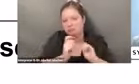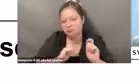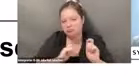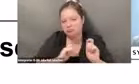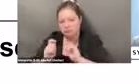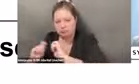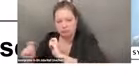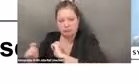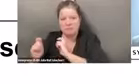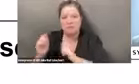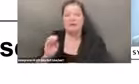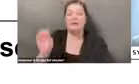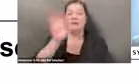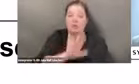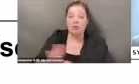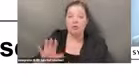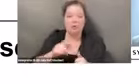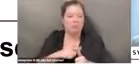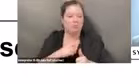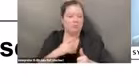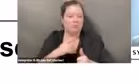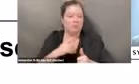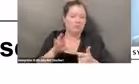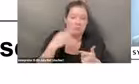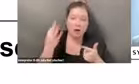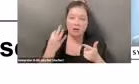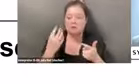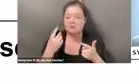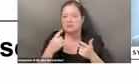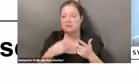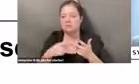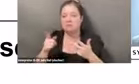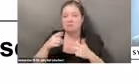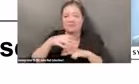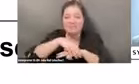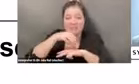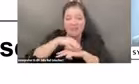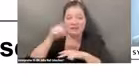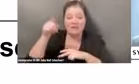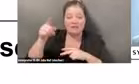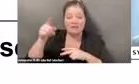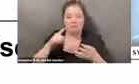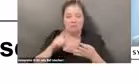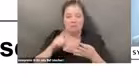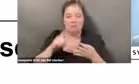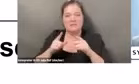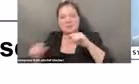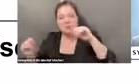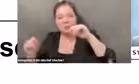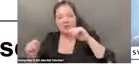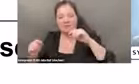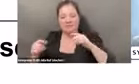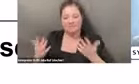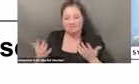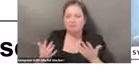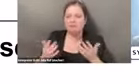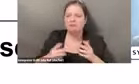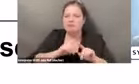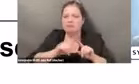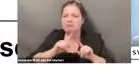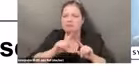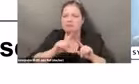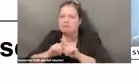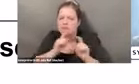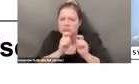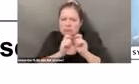Europe, from France, and from Sweden and Cyprus. And we did some more interviews